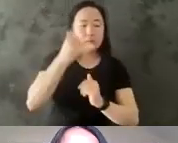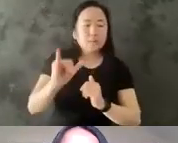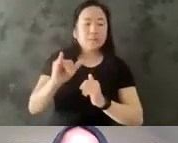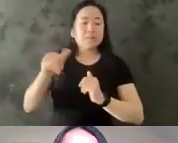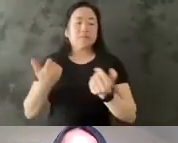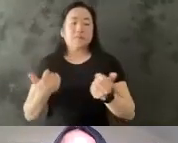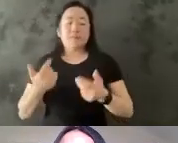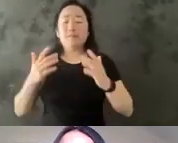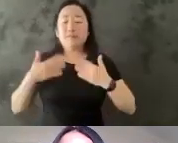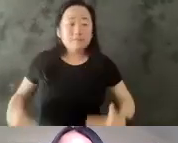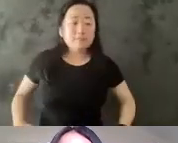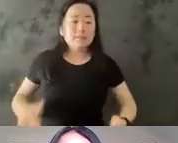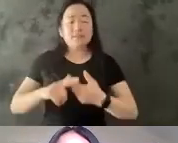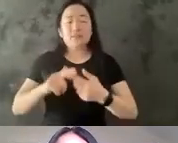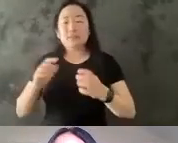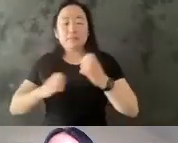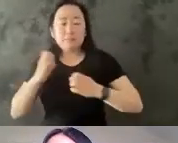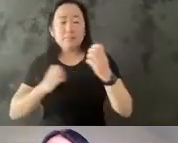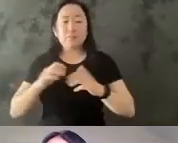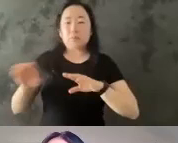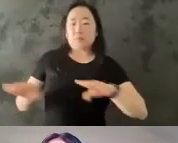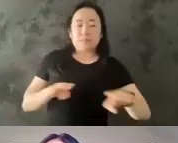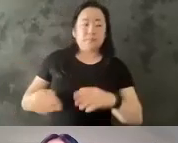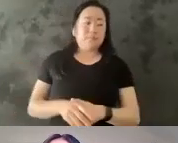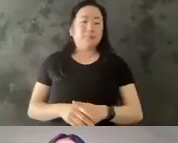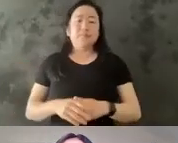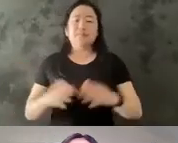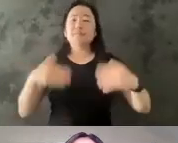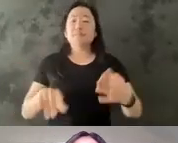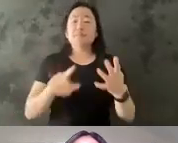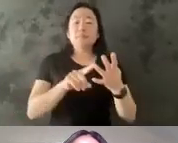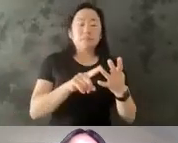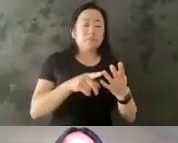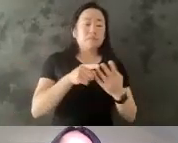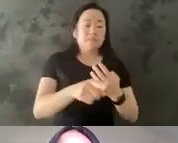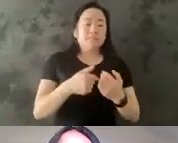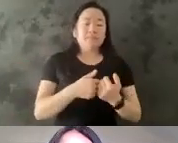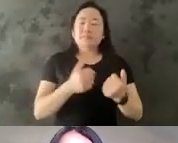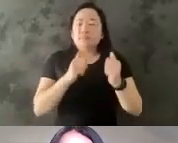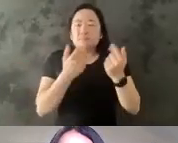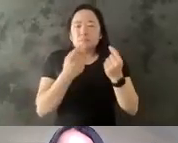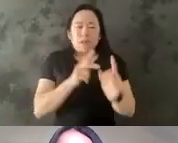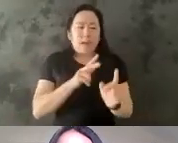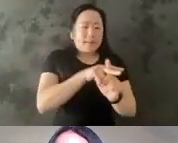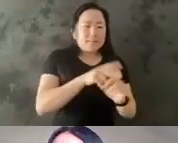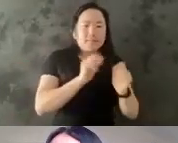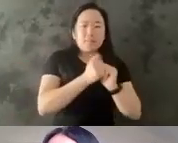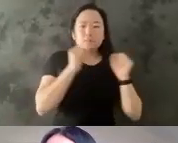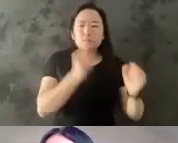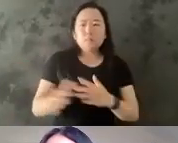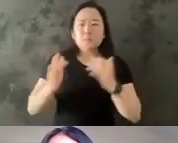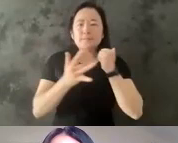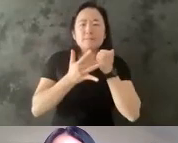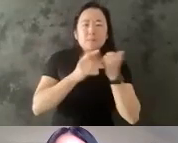behaviorally. And then we'll move to kind of more the application part of the webinar, where we're identifying strategies for creating